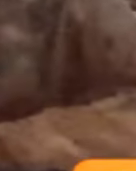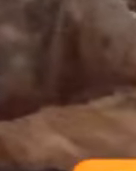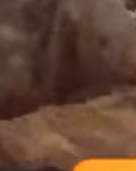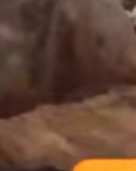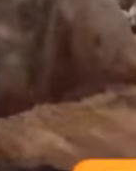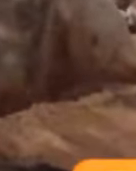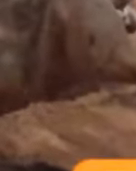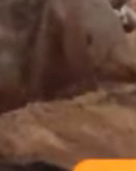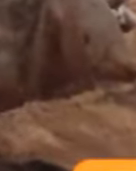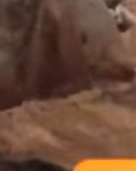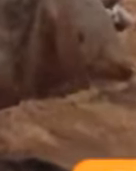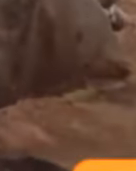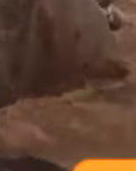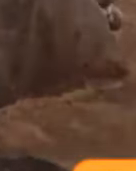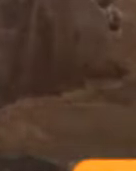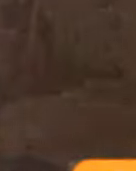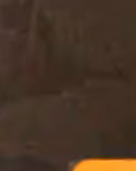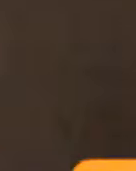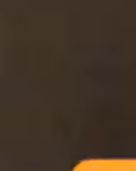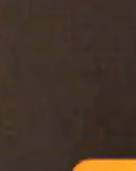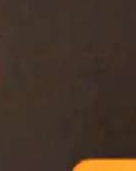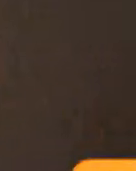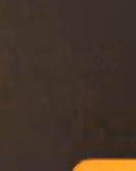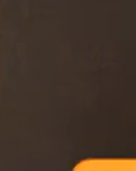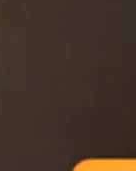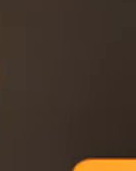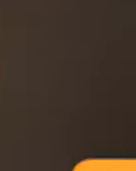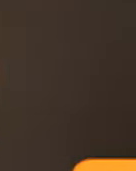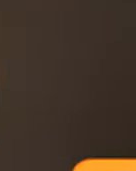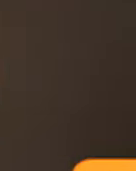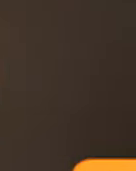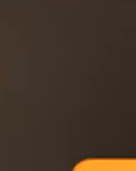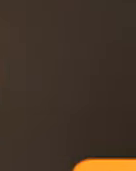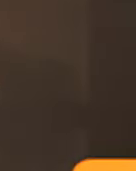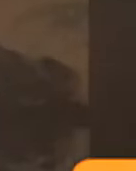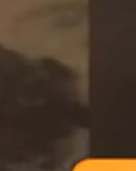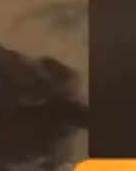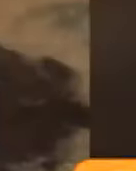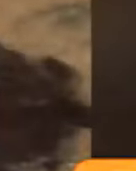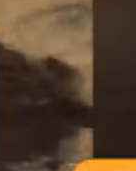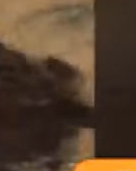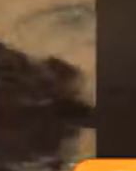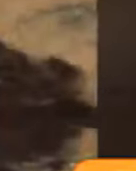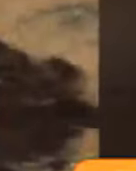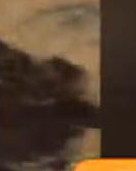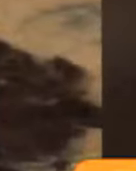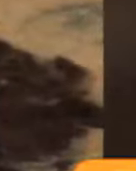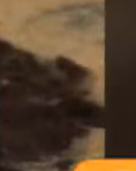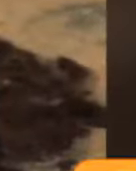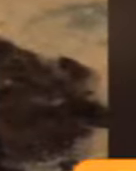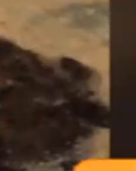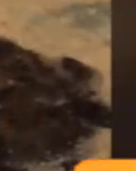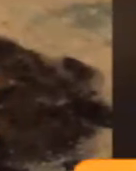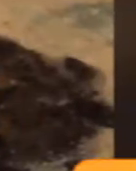million, I paid for taxes. But then, in these 46 containers, 36 containers had water. The other 33 were